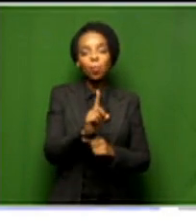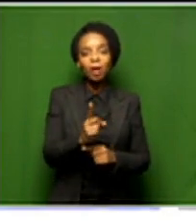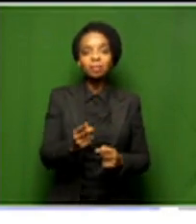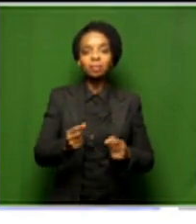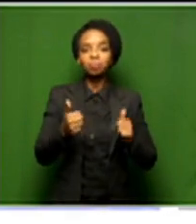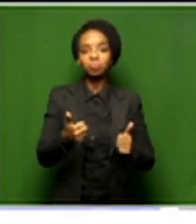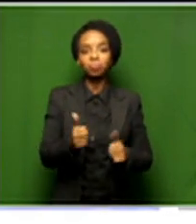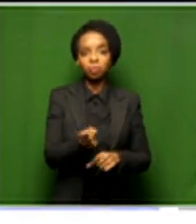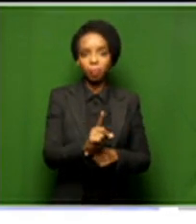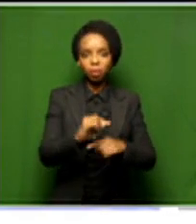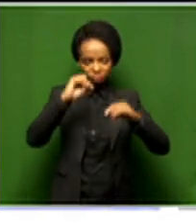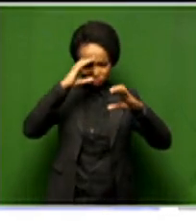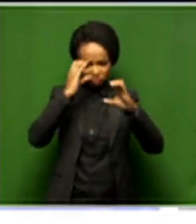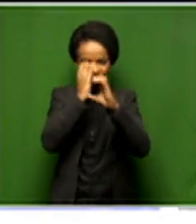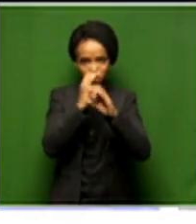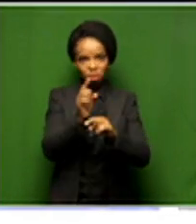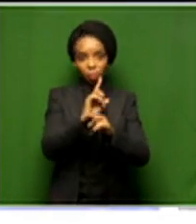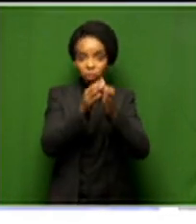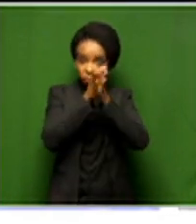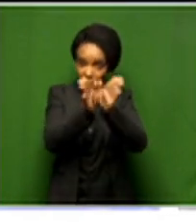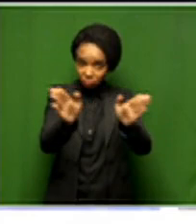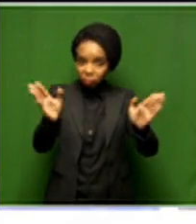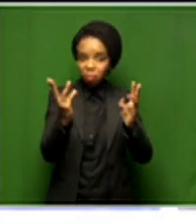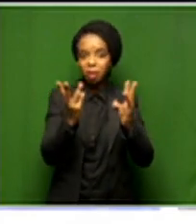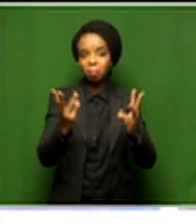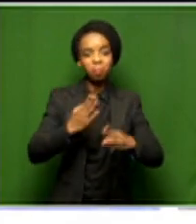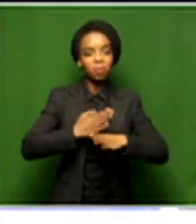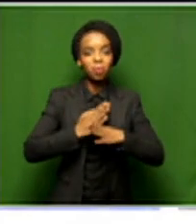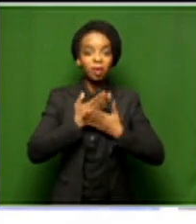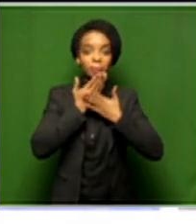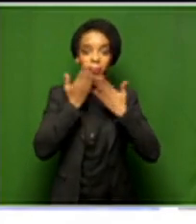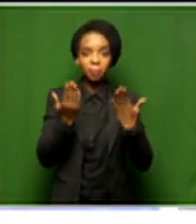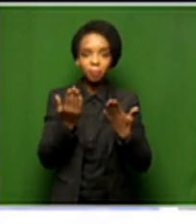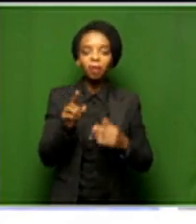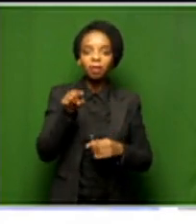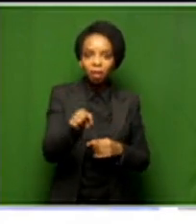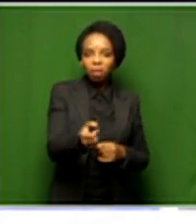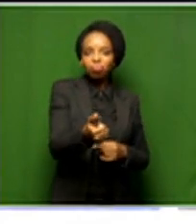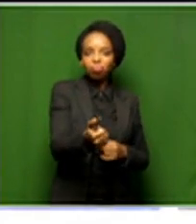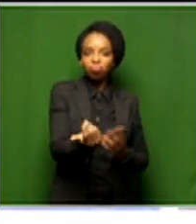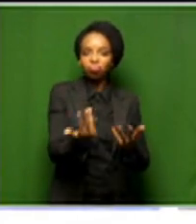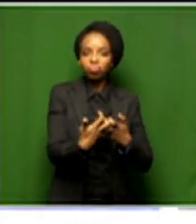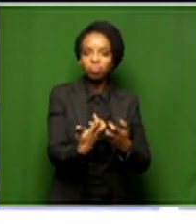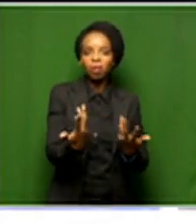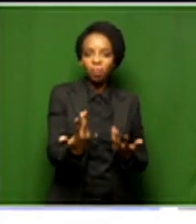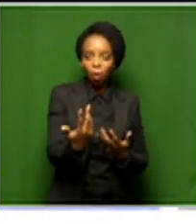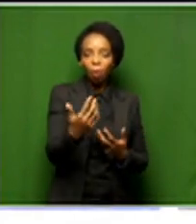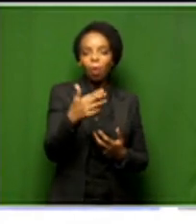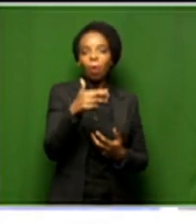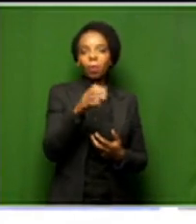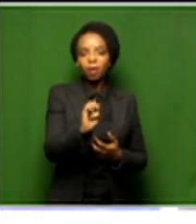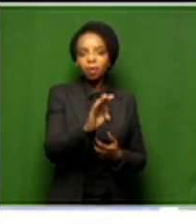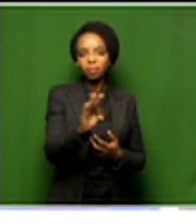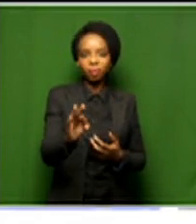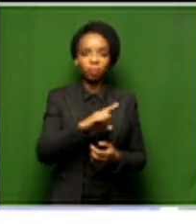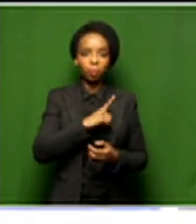they're focusing on a largely unemployed constituency works well for them, because that's a large constituency